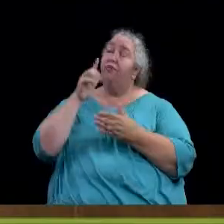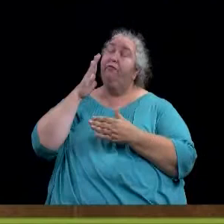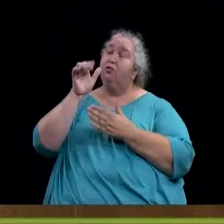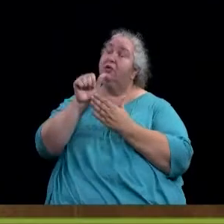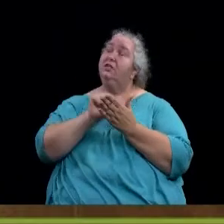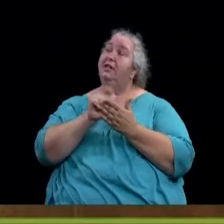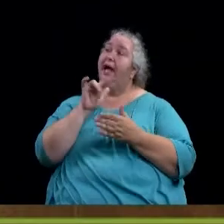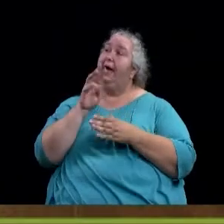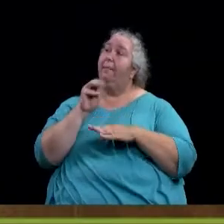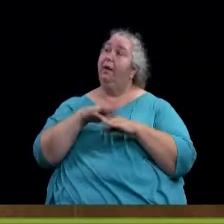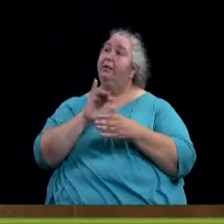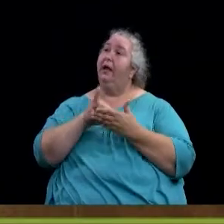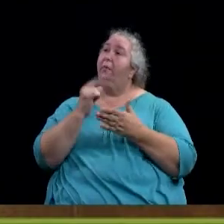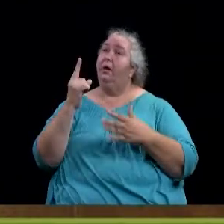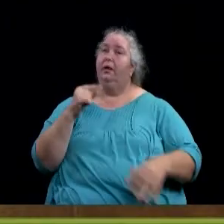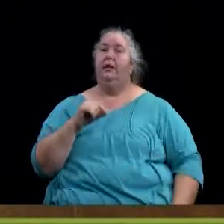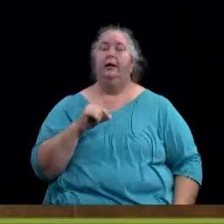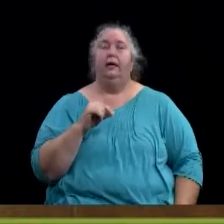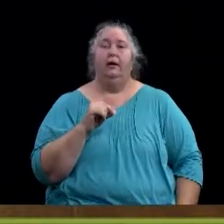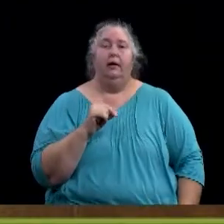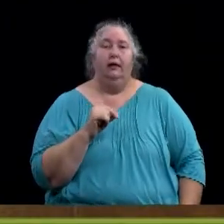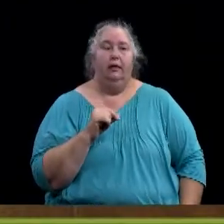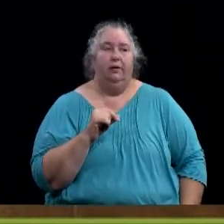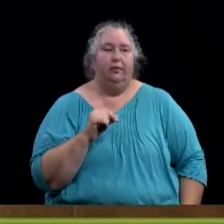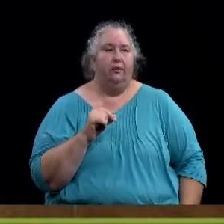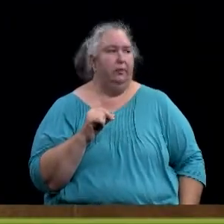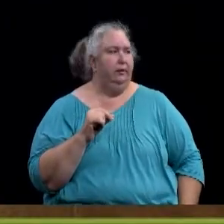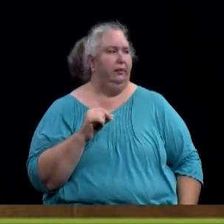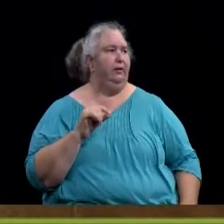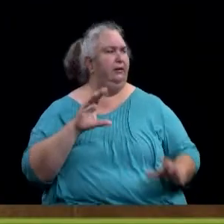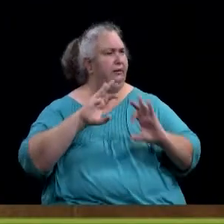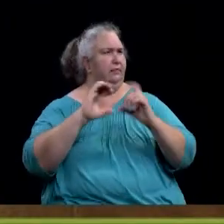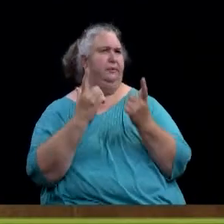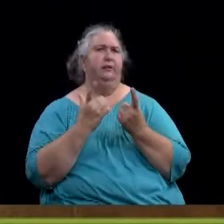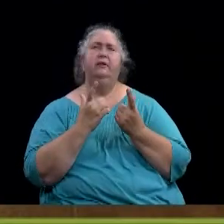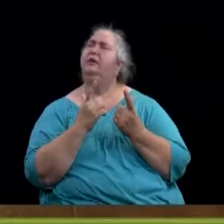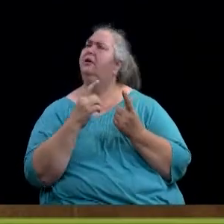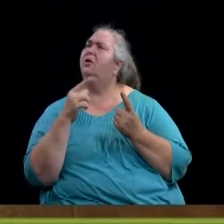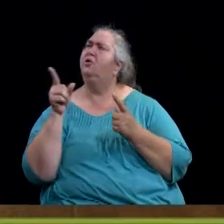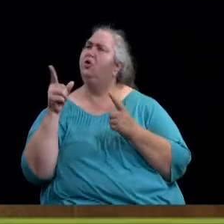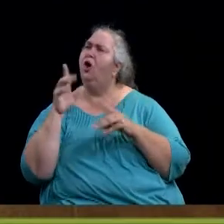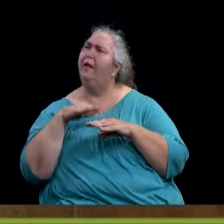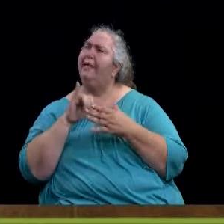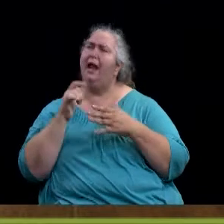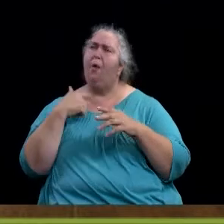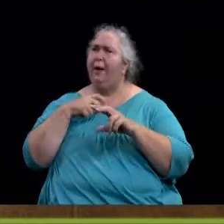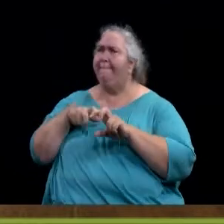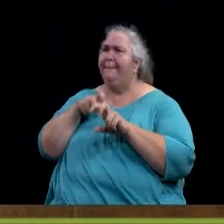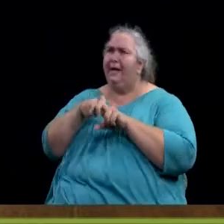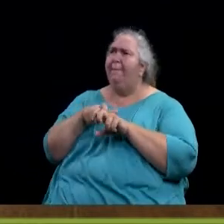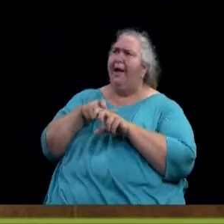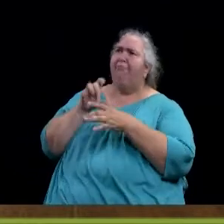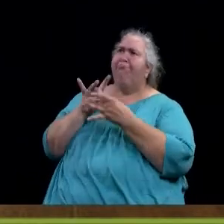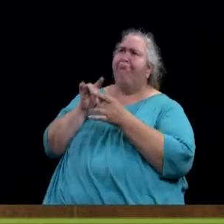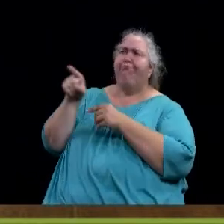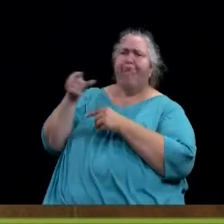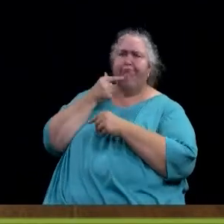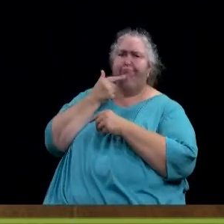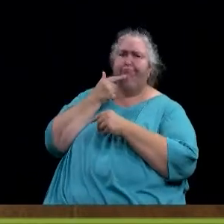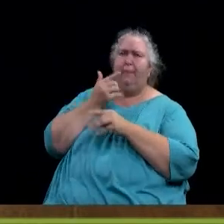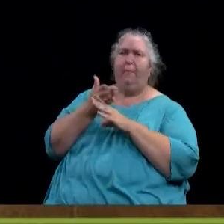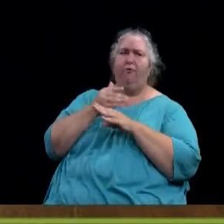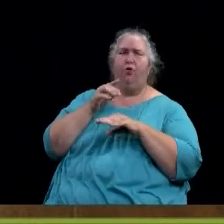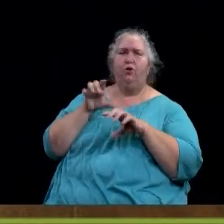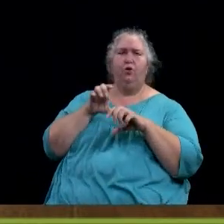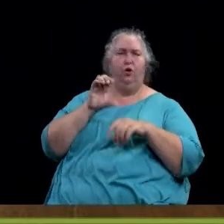Councilmember Holmes, while you're on that one, do you mind if I piggyback off of you real quick before you get to the ordinance? Yep. I'm sorry, I thought Clint was going to cover these in